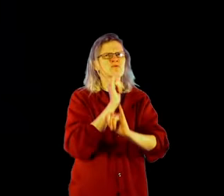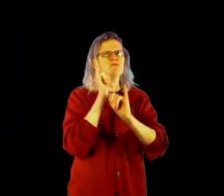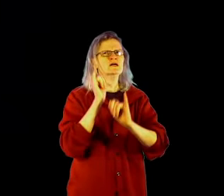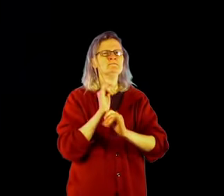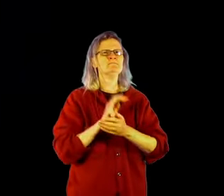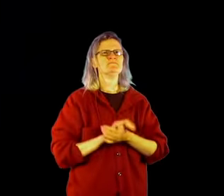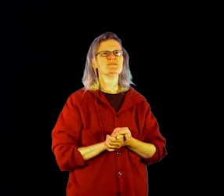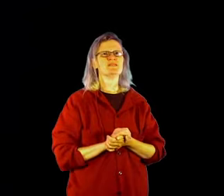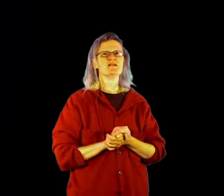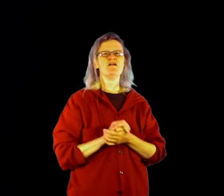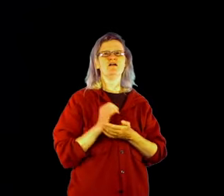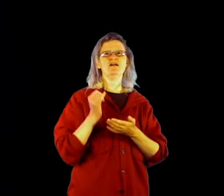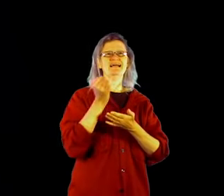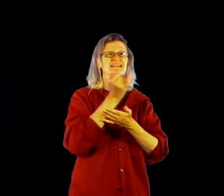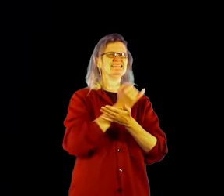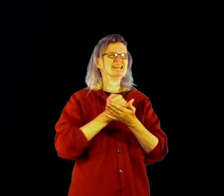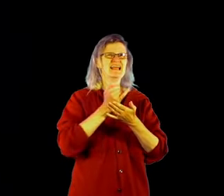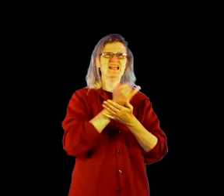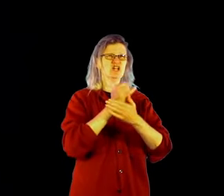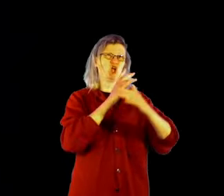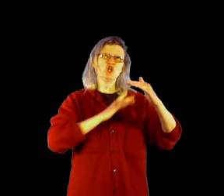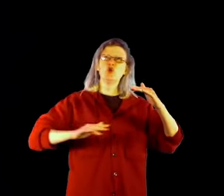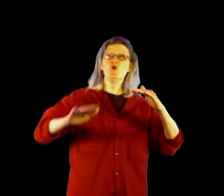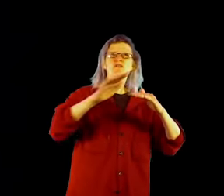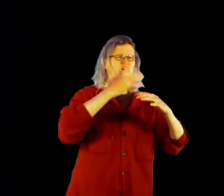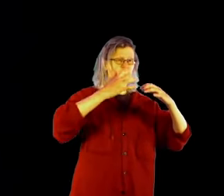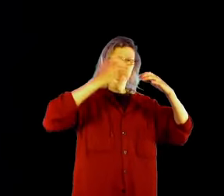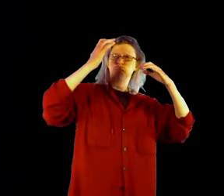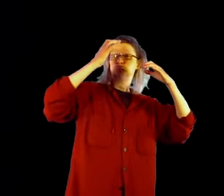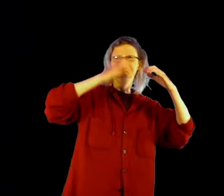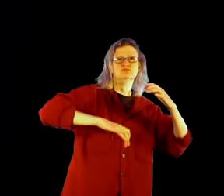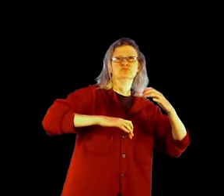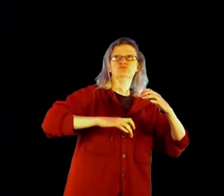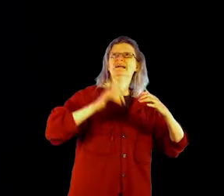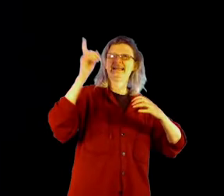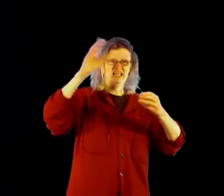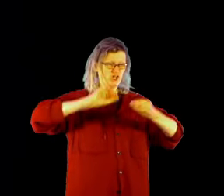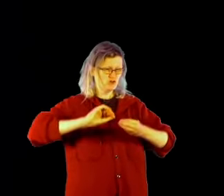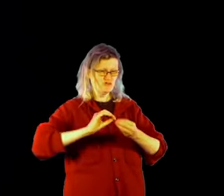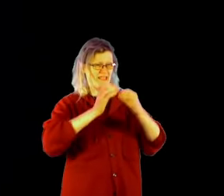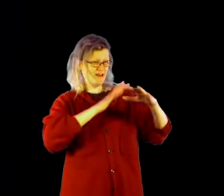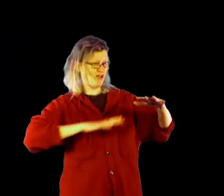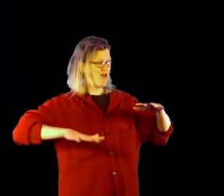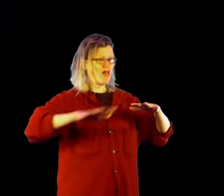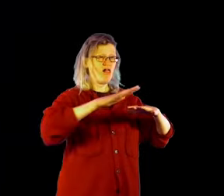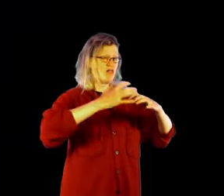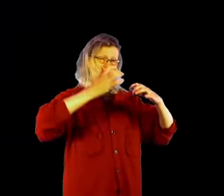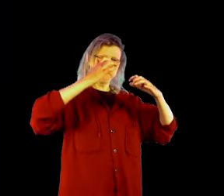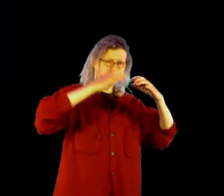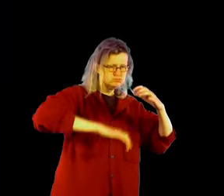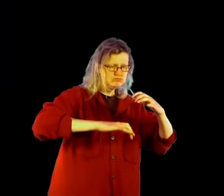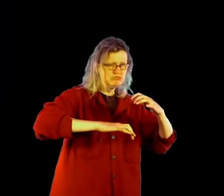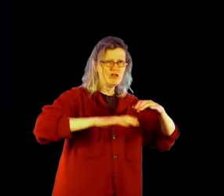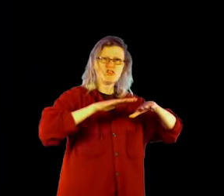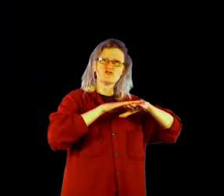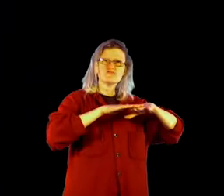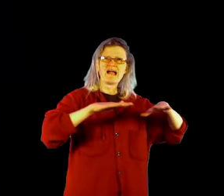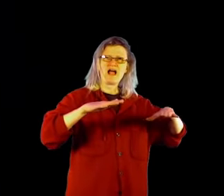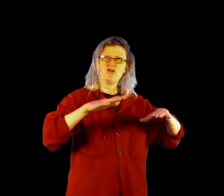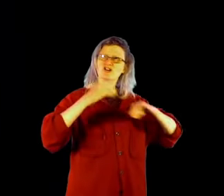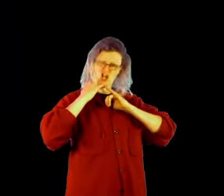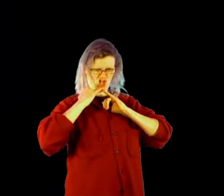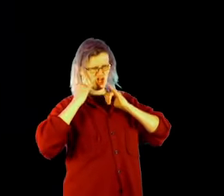Sin has broken the universe that God created. The very ground itself is cursed to